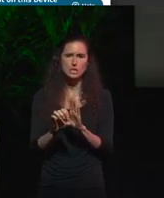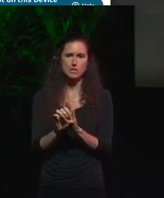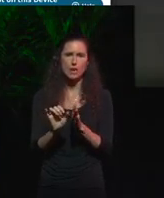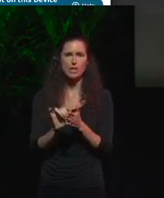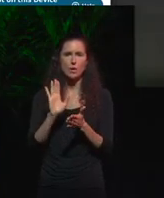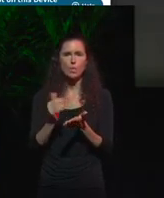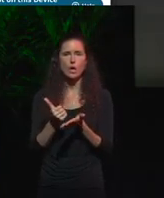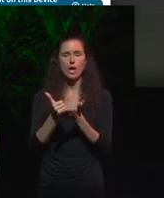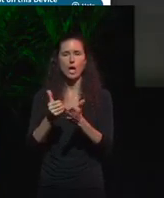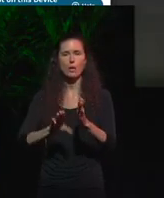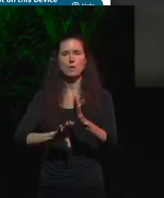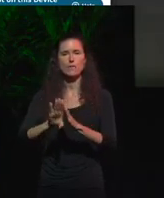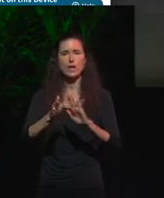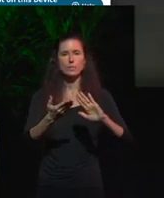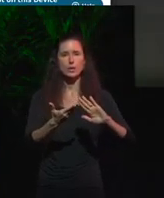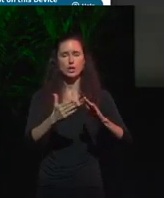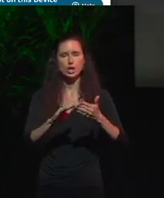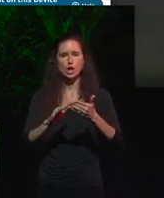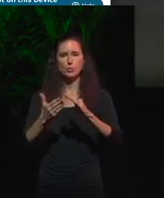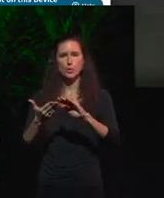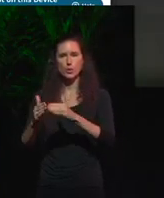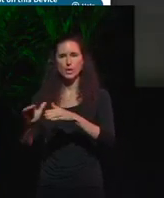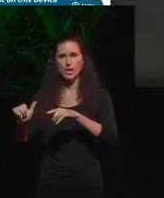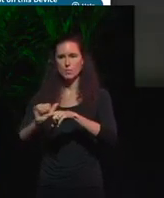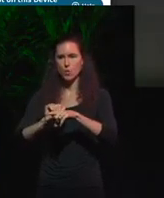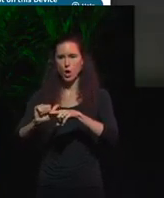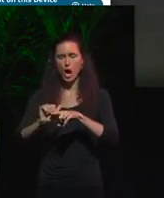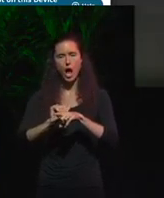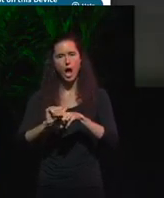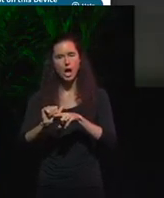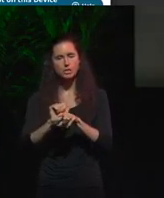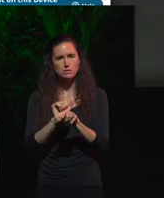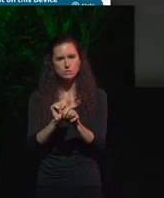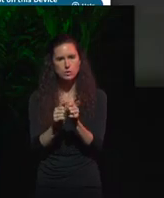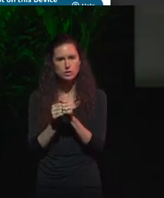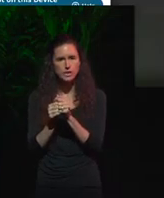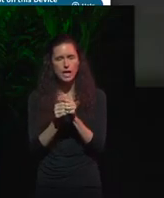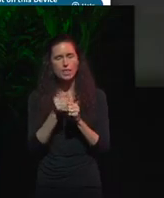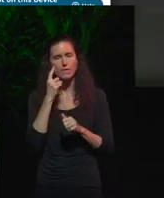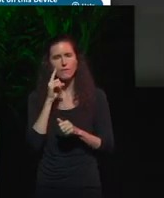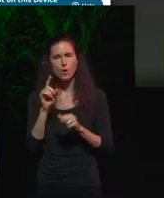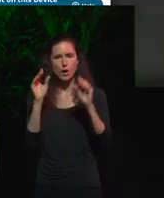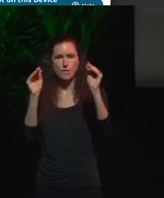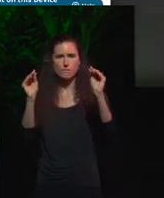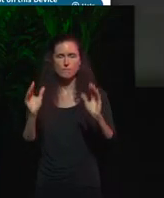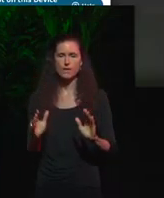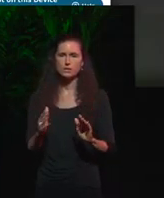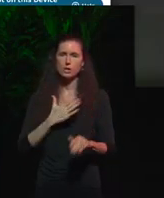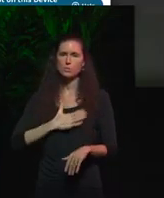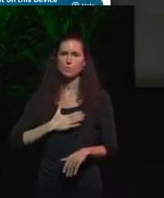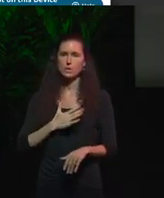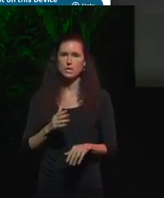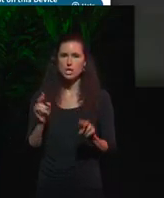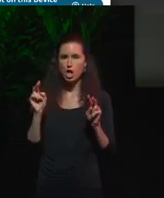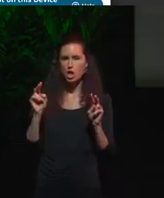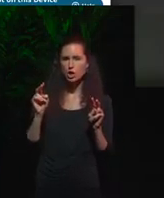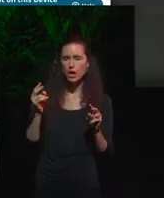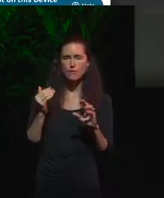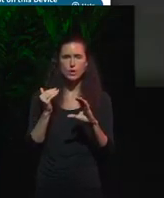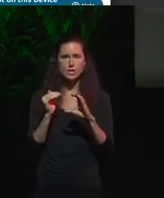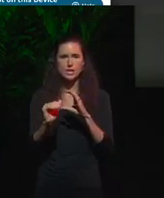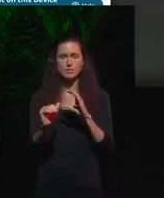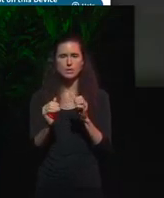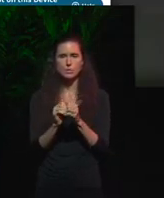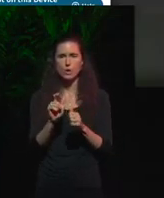help develop a community of practice for scholarship within our faculty. So please look out for the emails with the